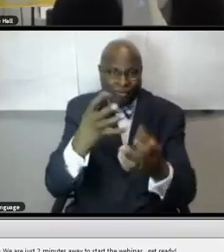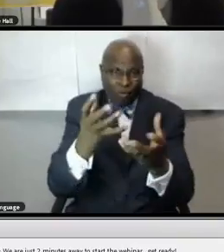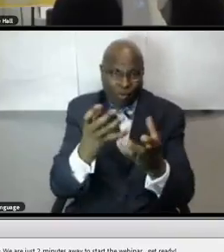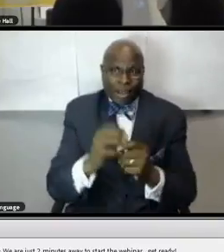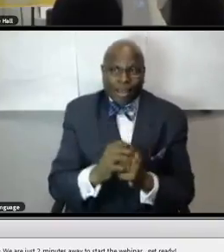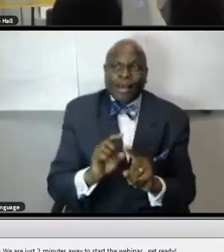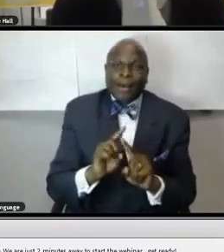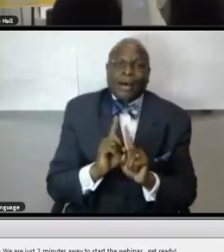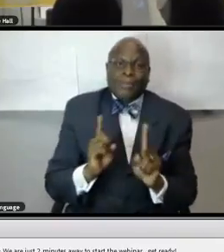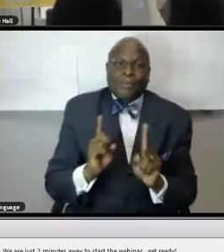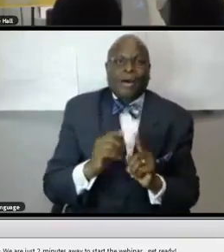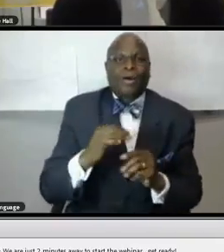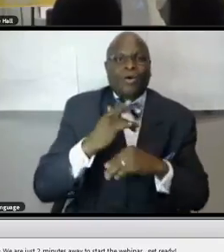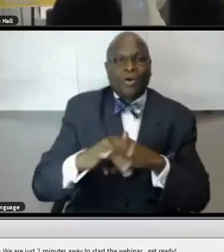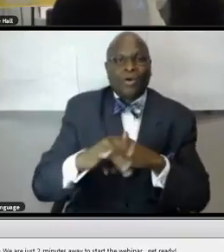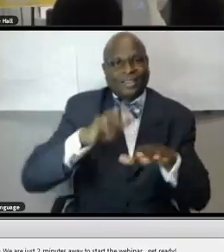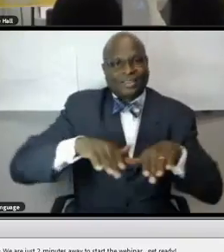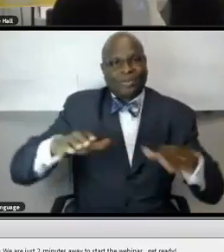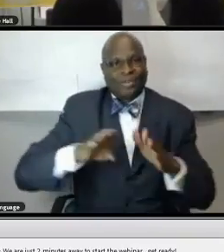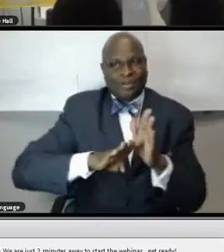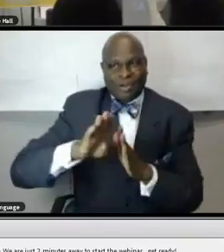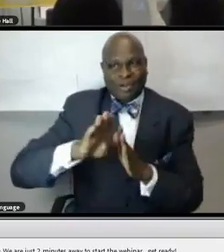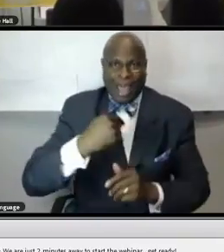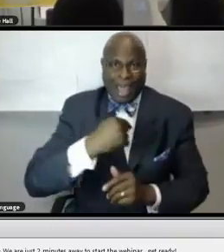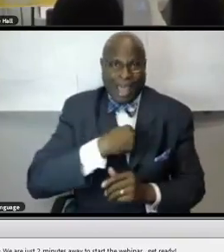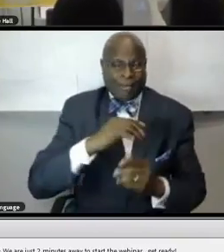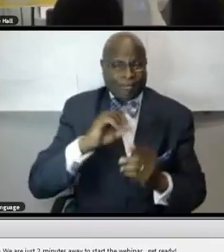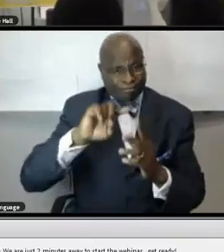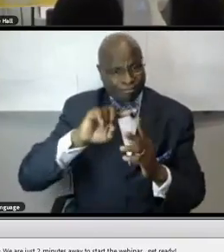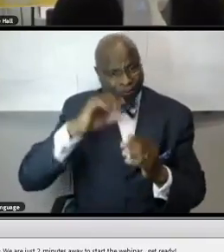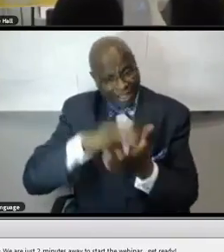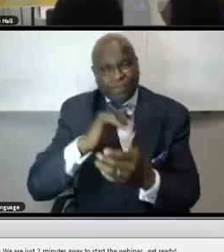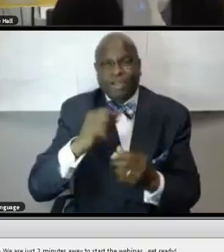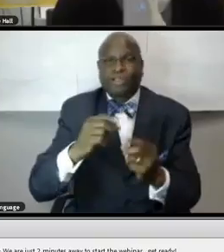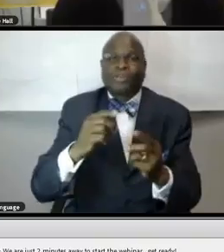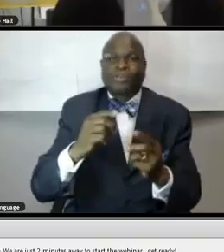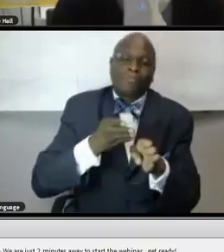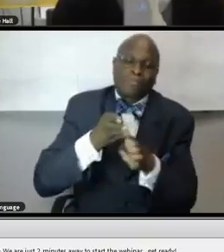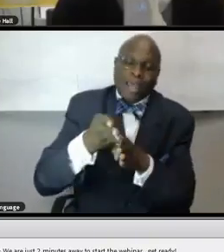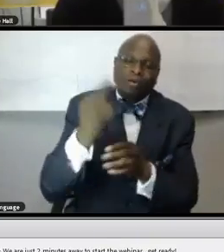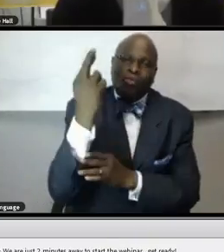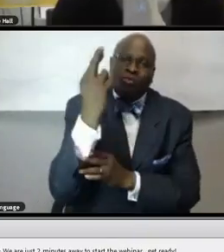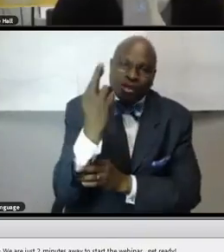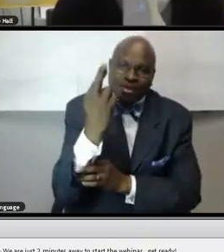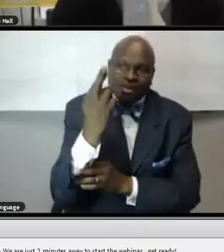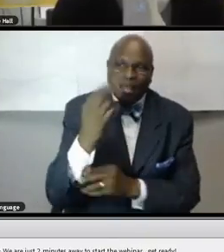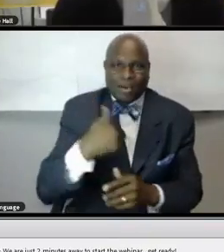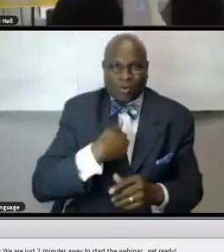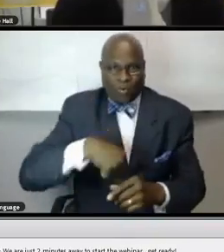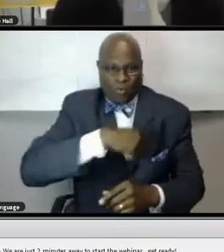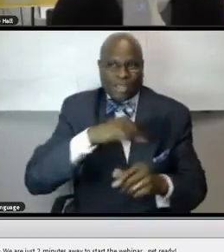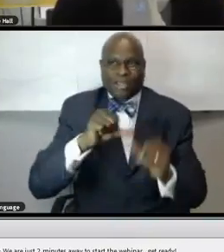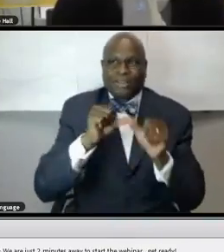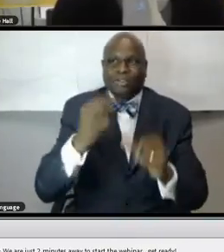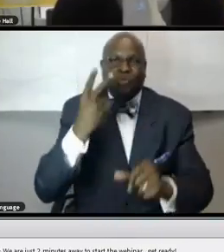But early child development, I have come to believe, is one of the main reasons why we continue to